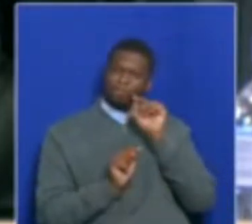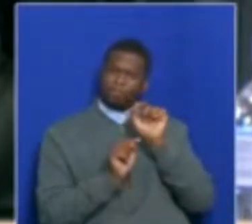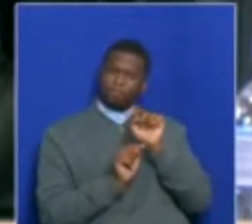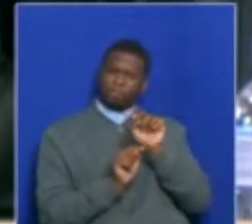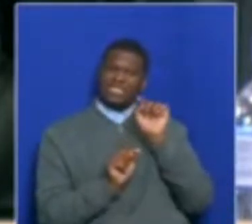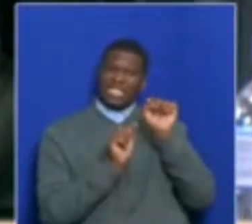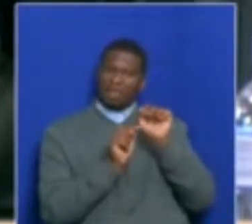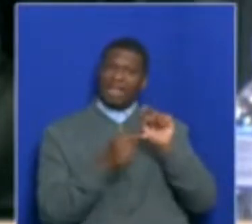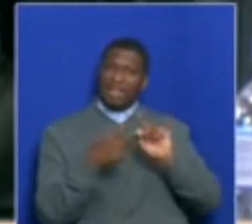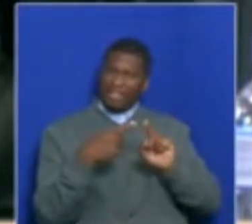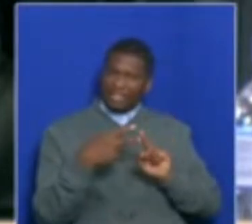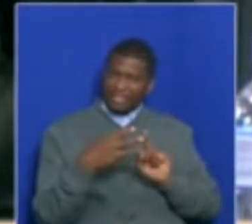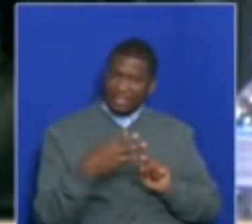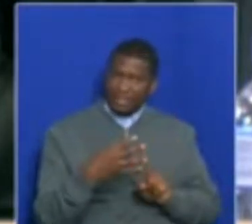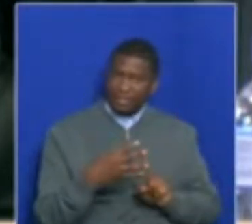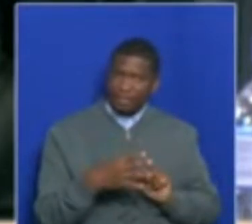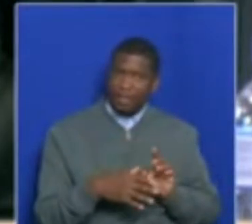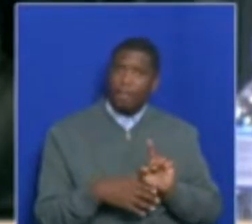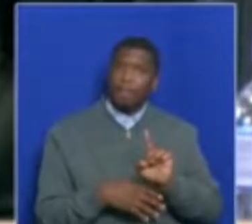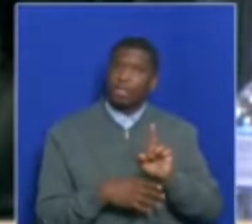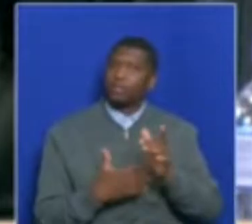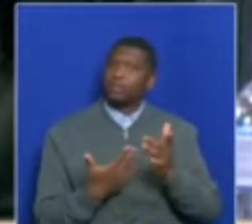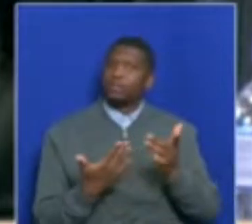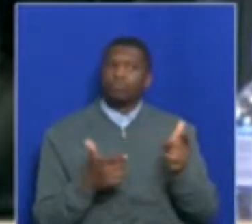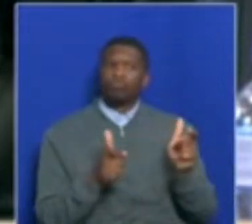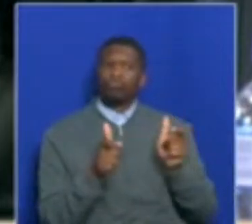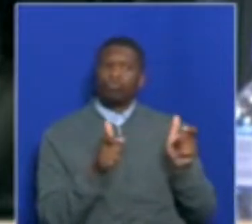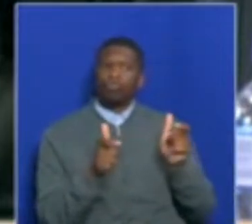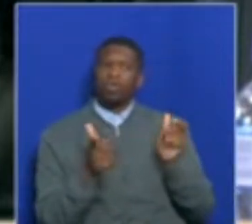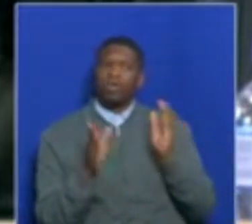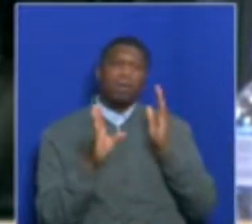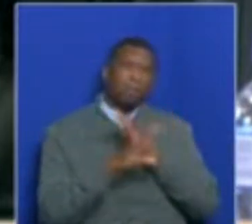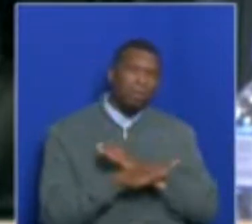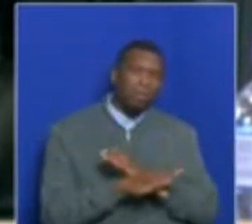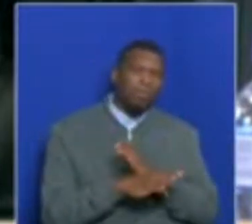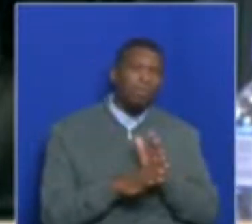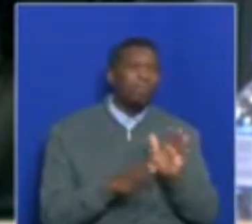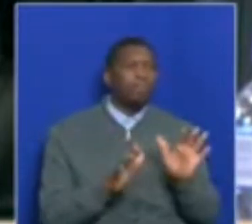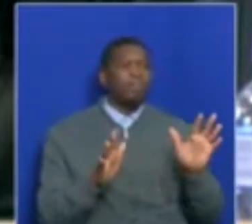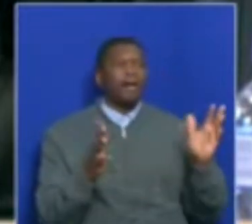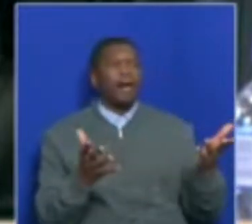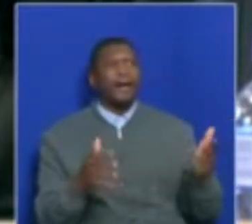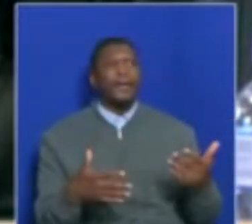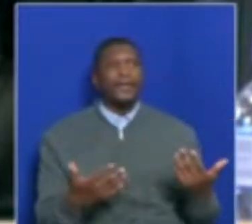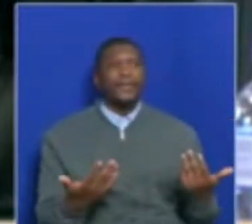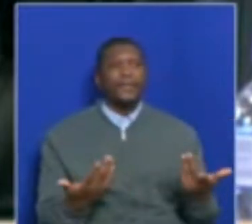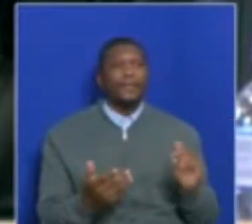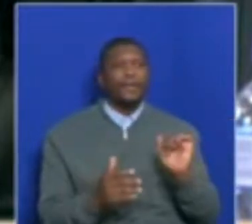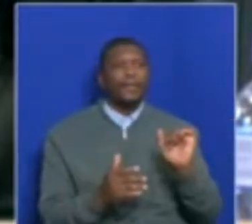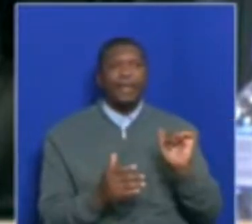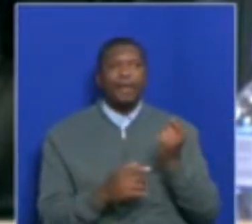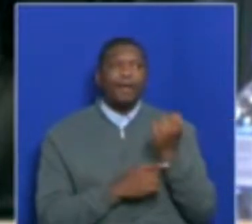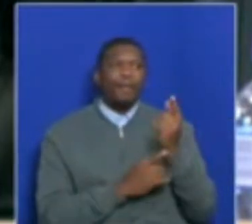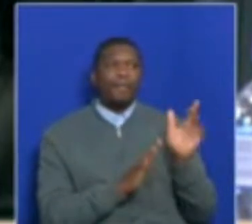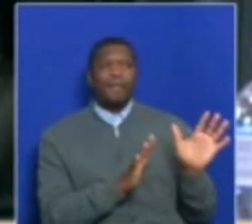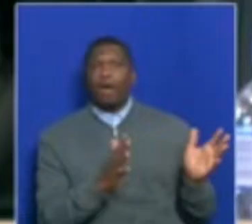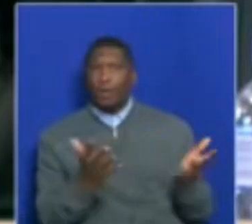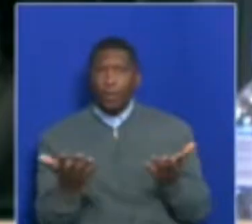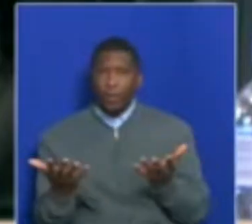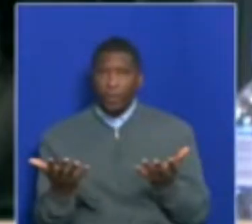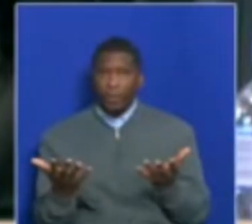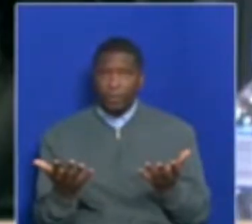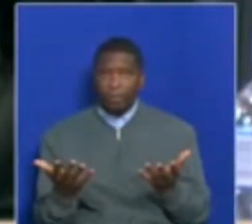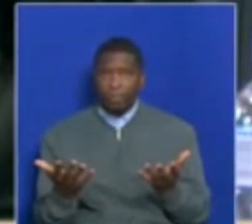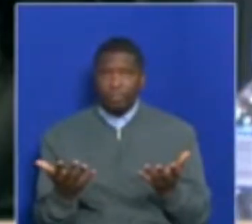and you have no control over how it gets understood. To mean